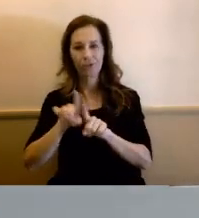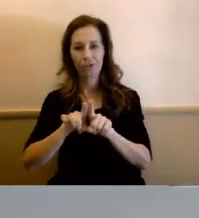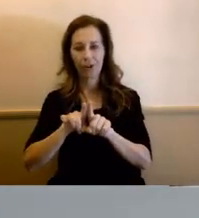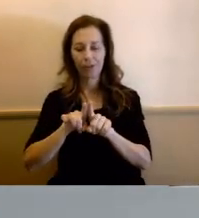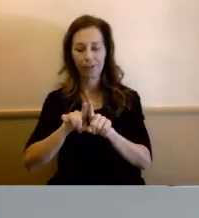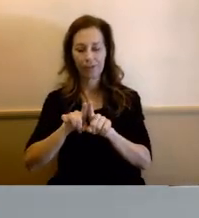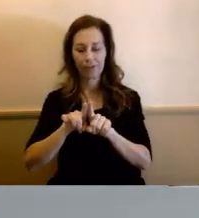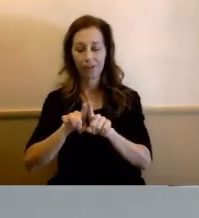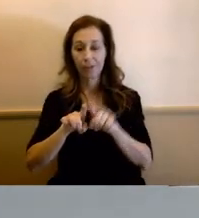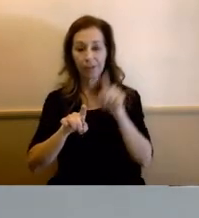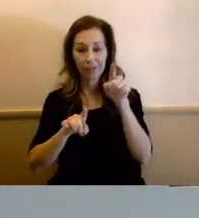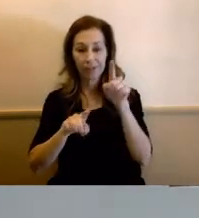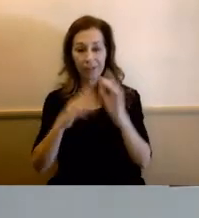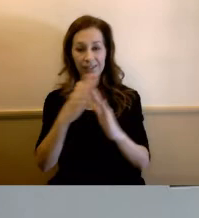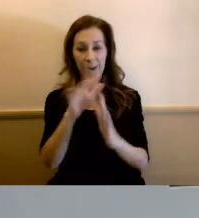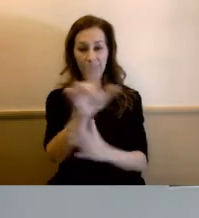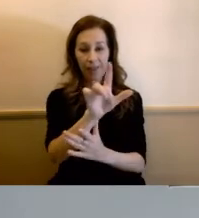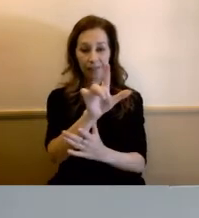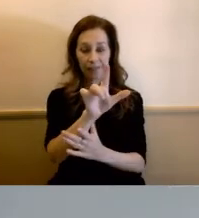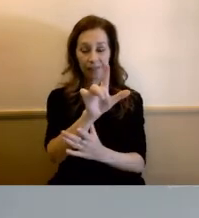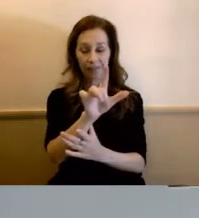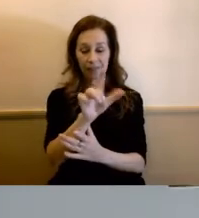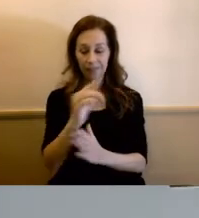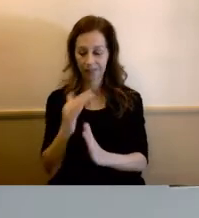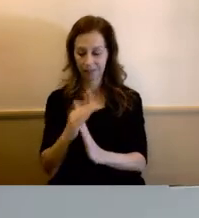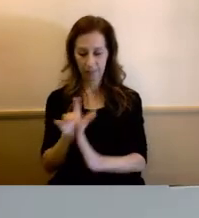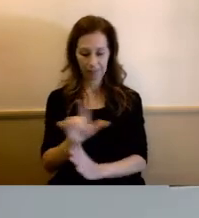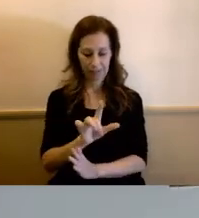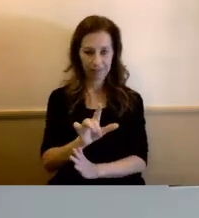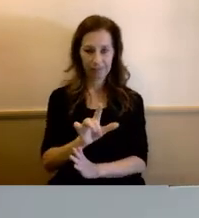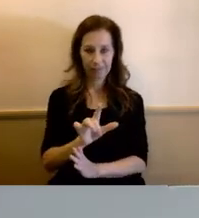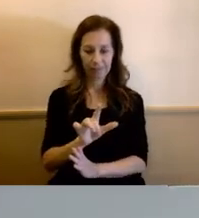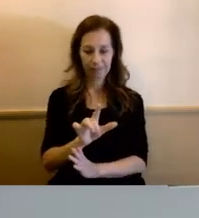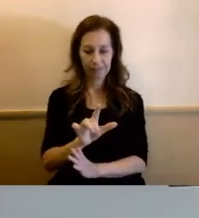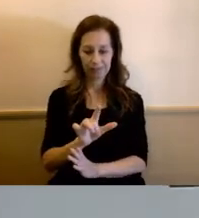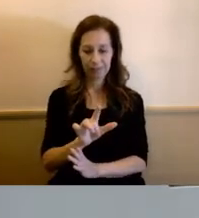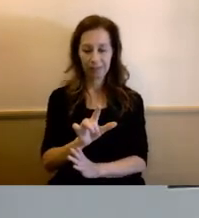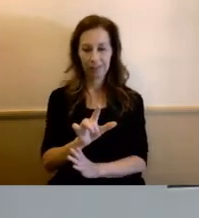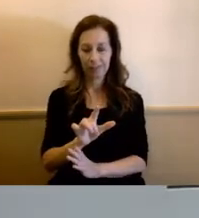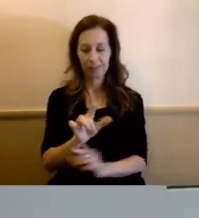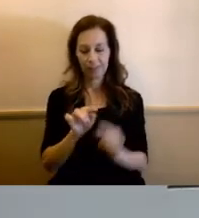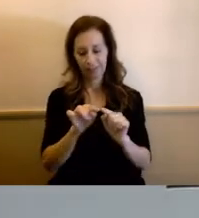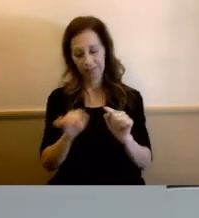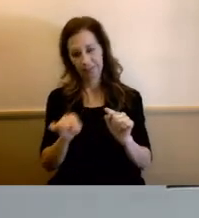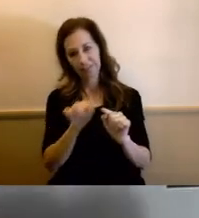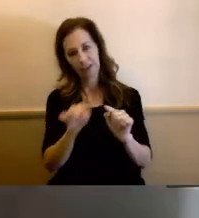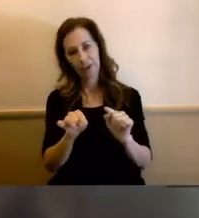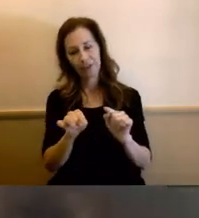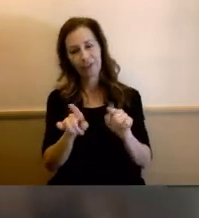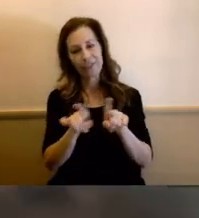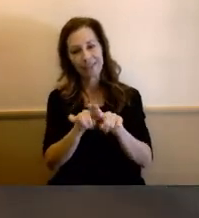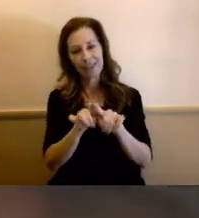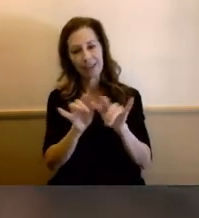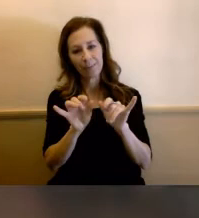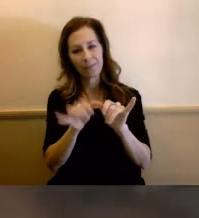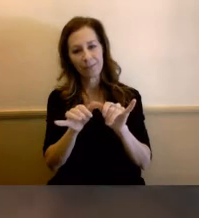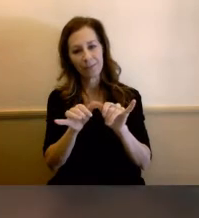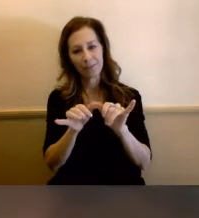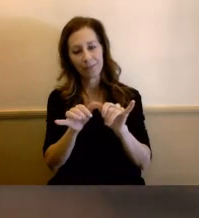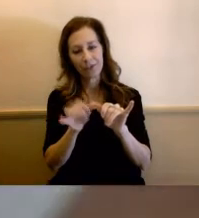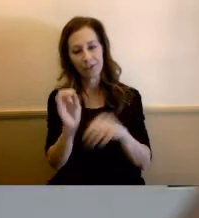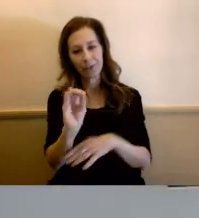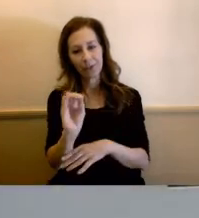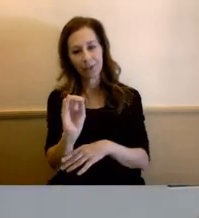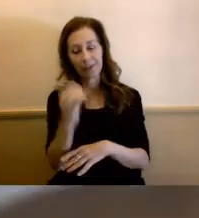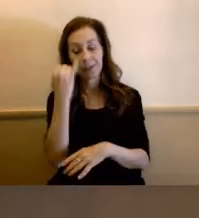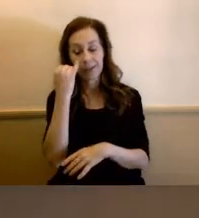top left here, it's vertical to this one, meaning they're the same degree measurements. So if they're the same degree